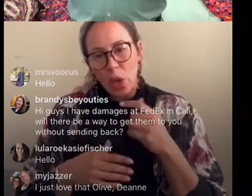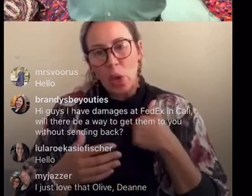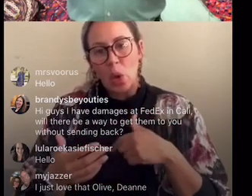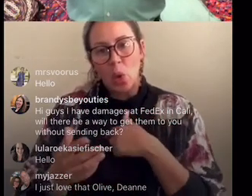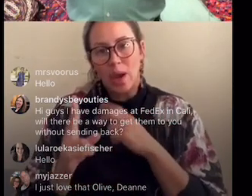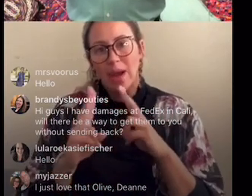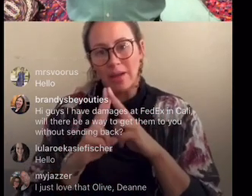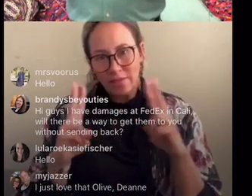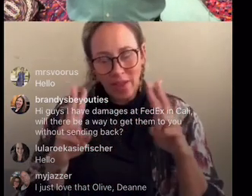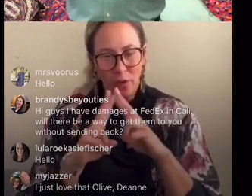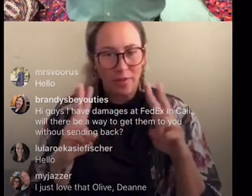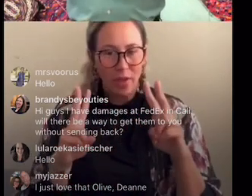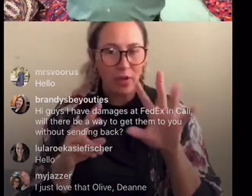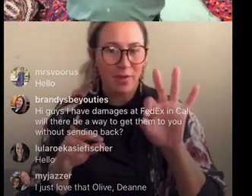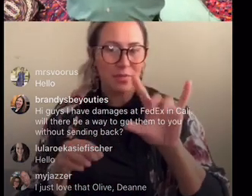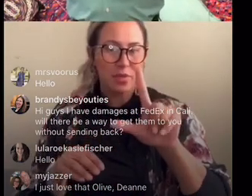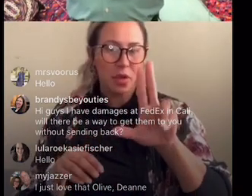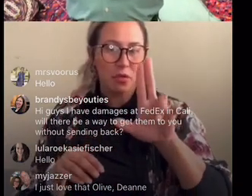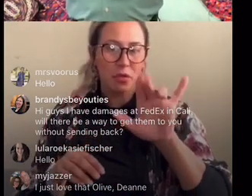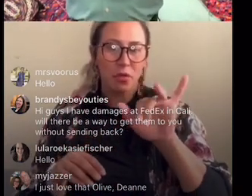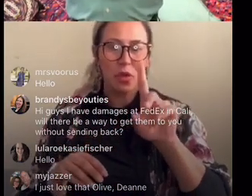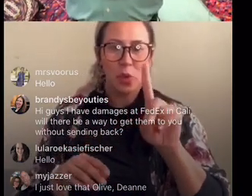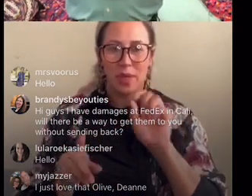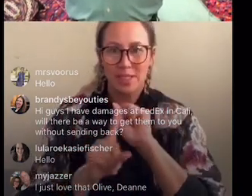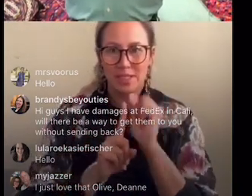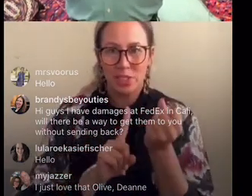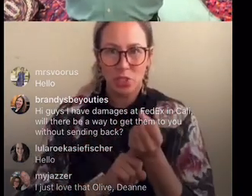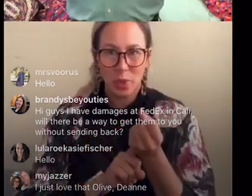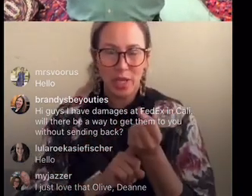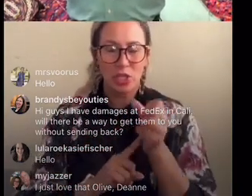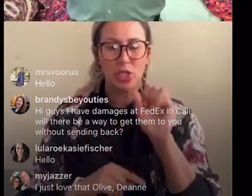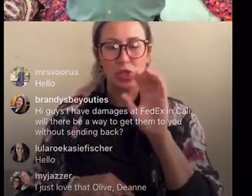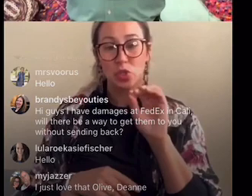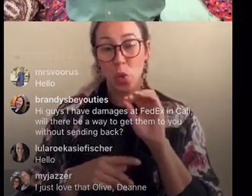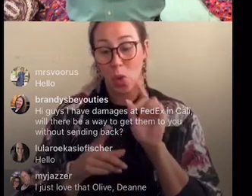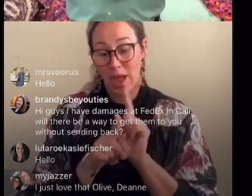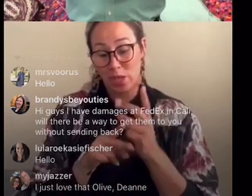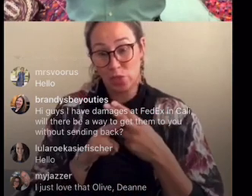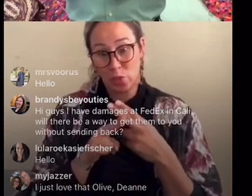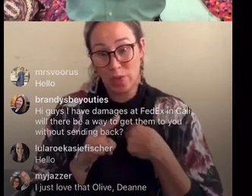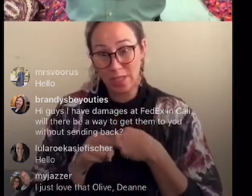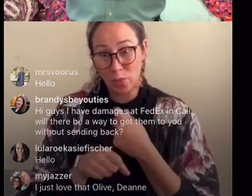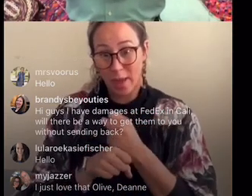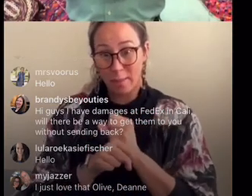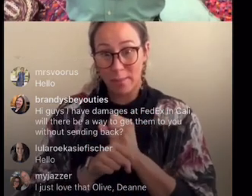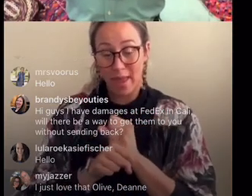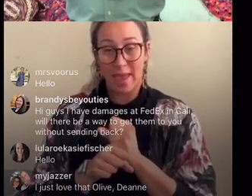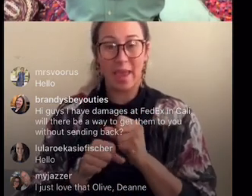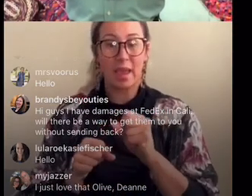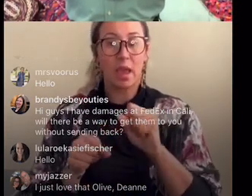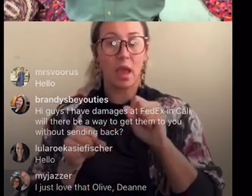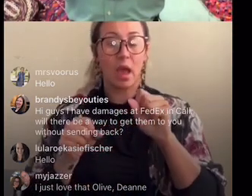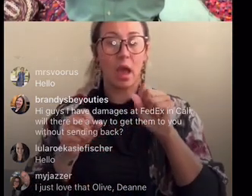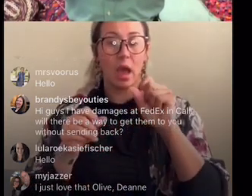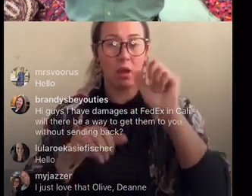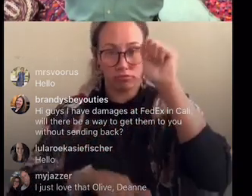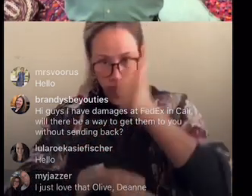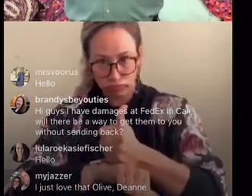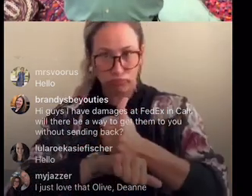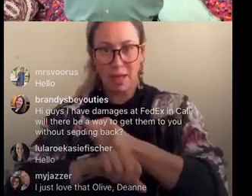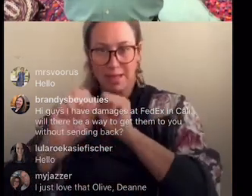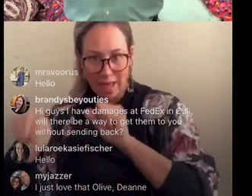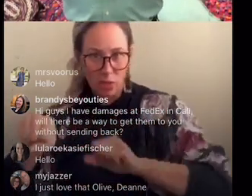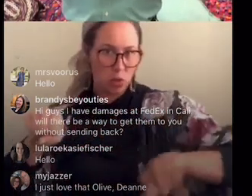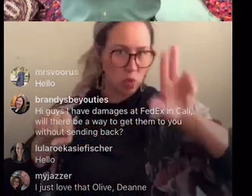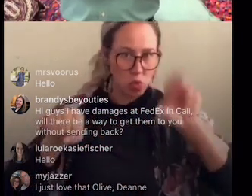very, very fluid situation. And as soon as we've made a firm decision, either to have vision or not to have vision, we